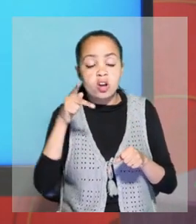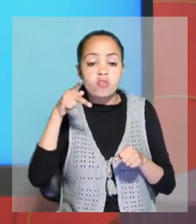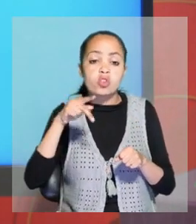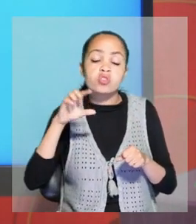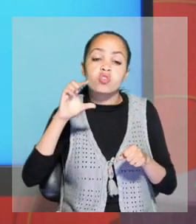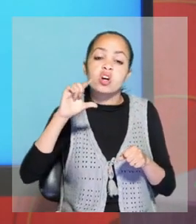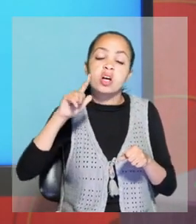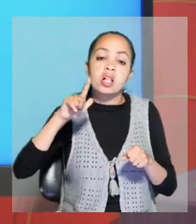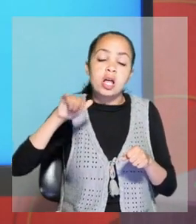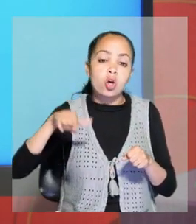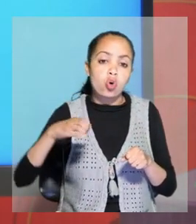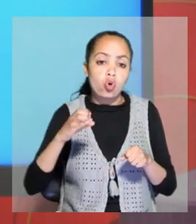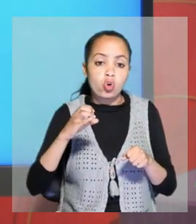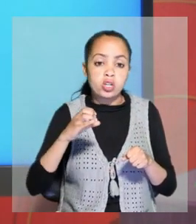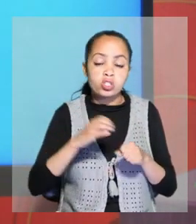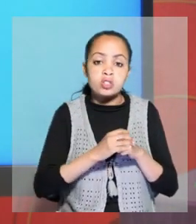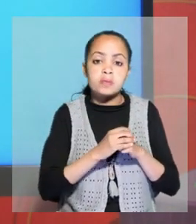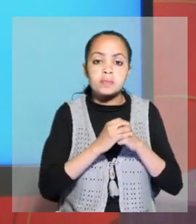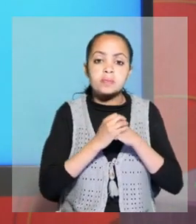1-phosphoglycolate.